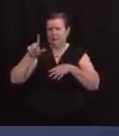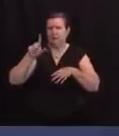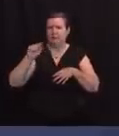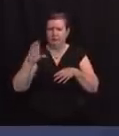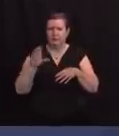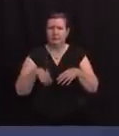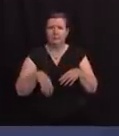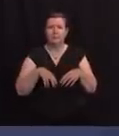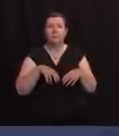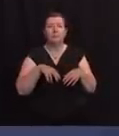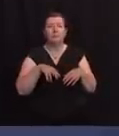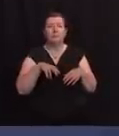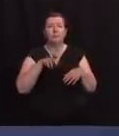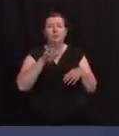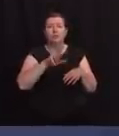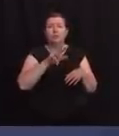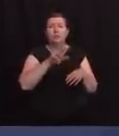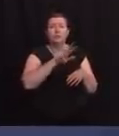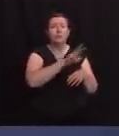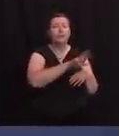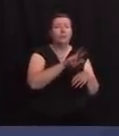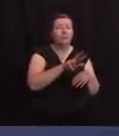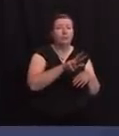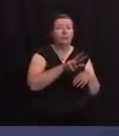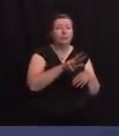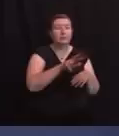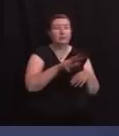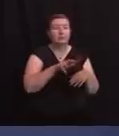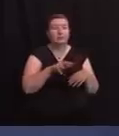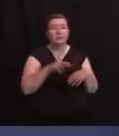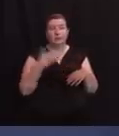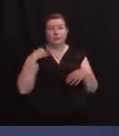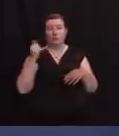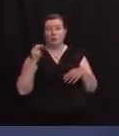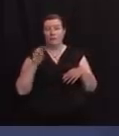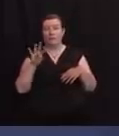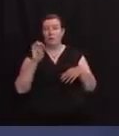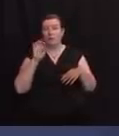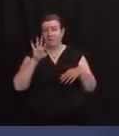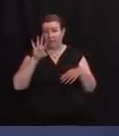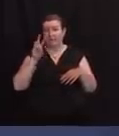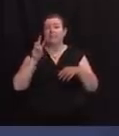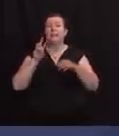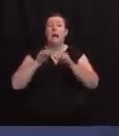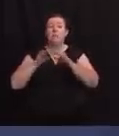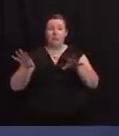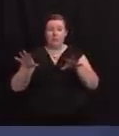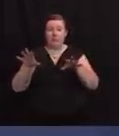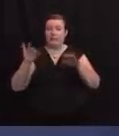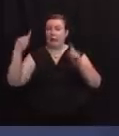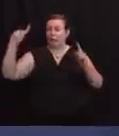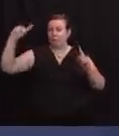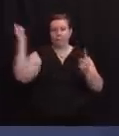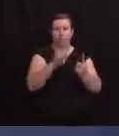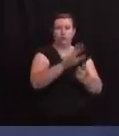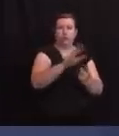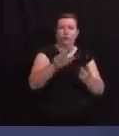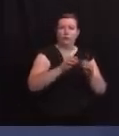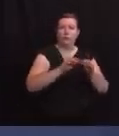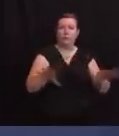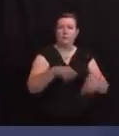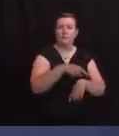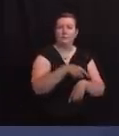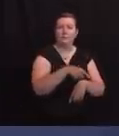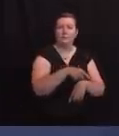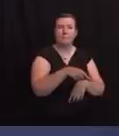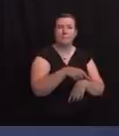from 456 in January. Yeah. And that just shows you the impact of vaccination. That's the only thing that has